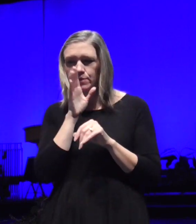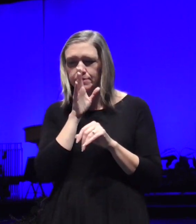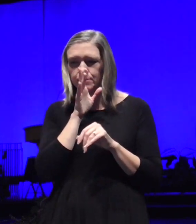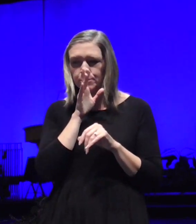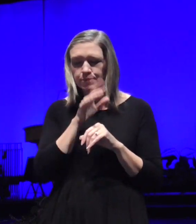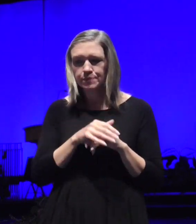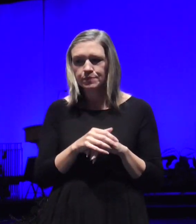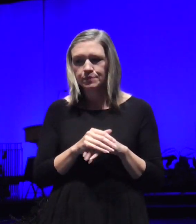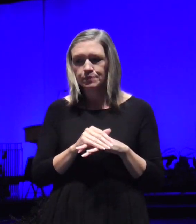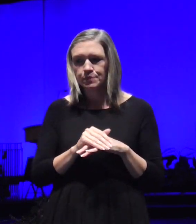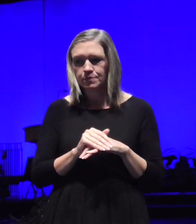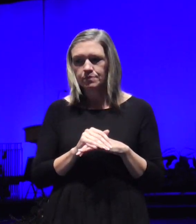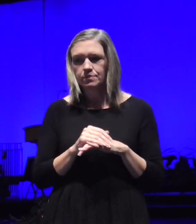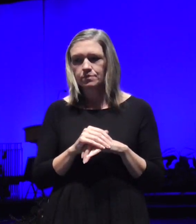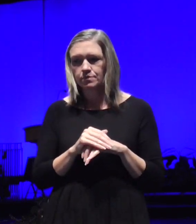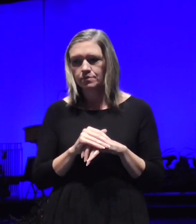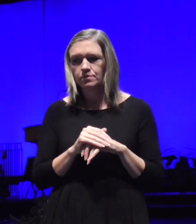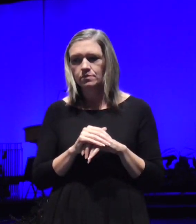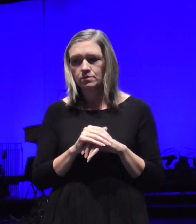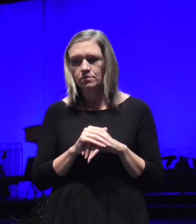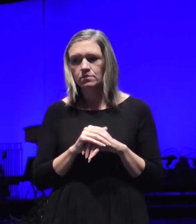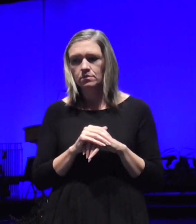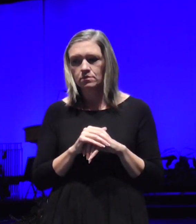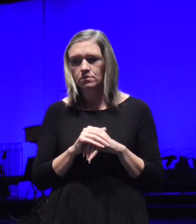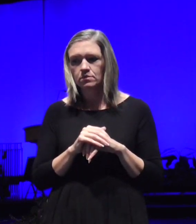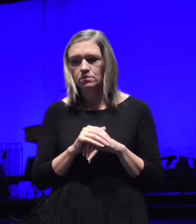life. Wonderful thought of the body.